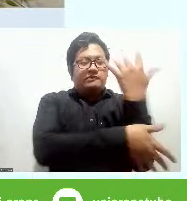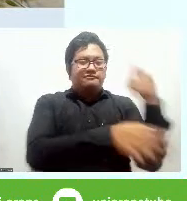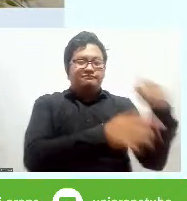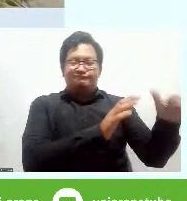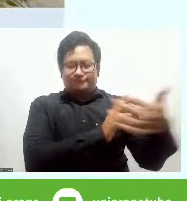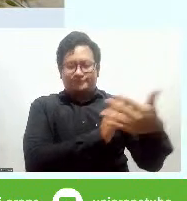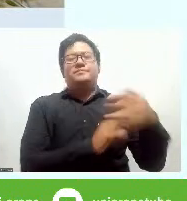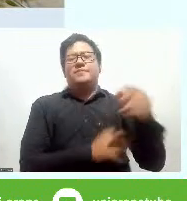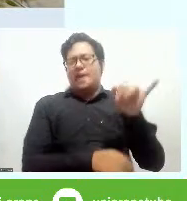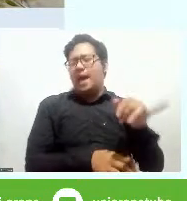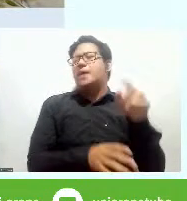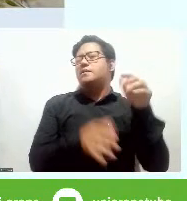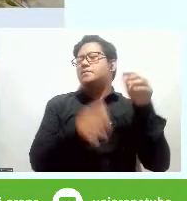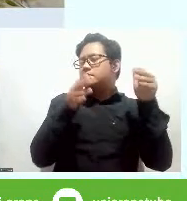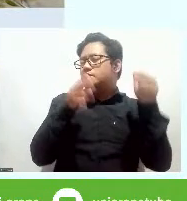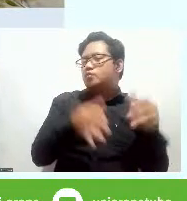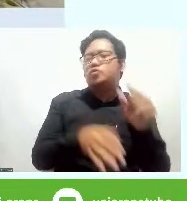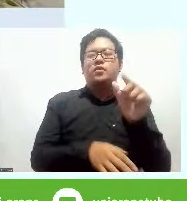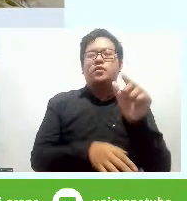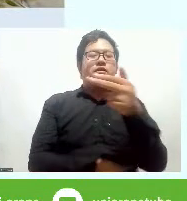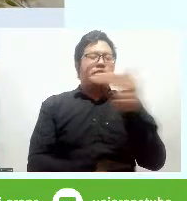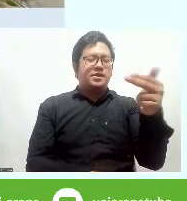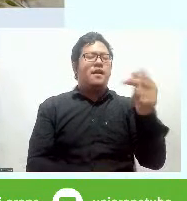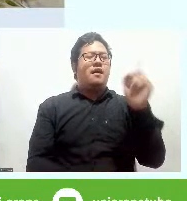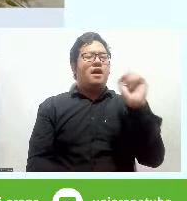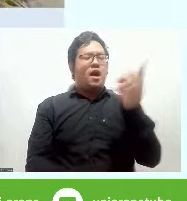hot tea